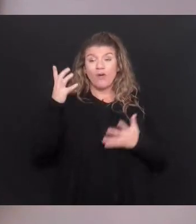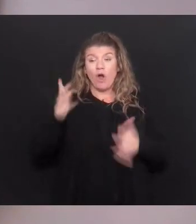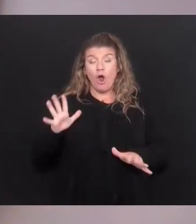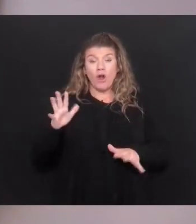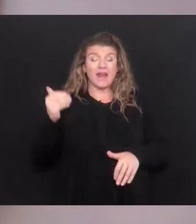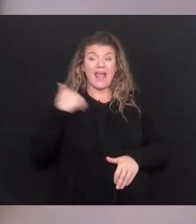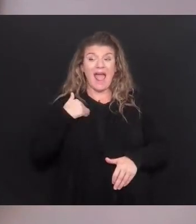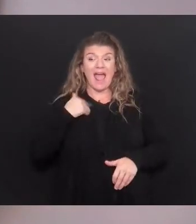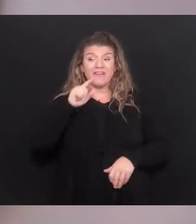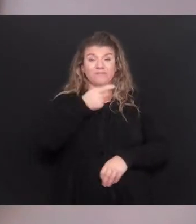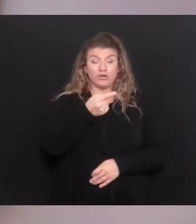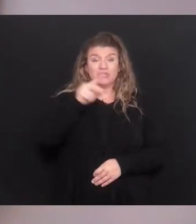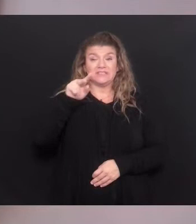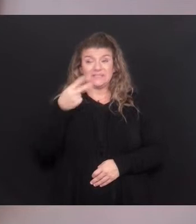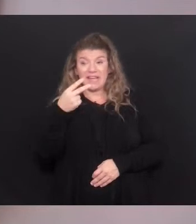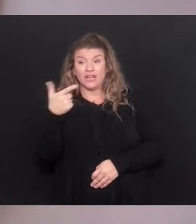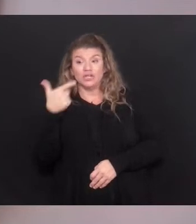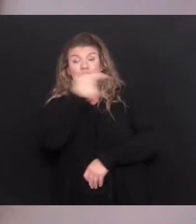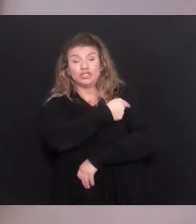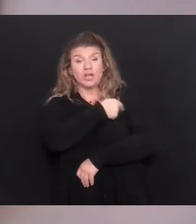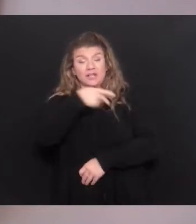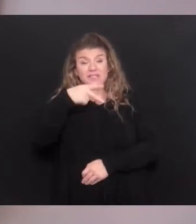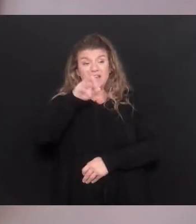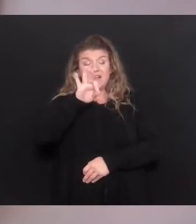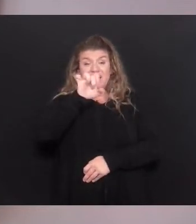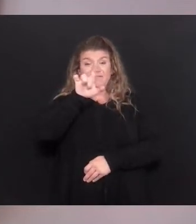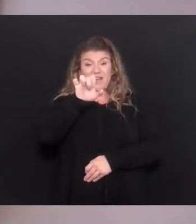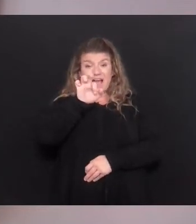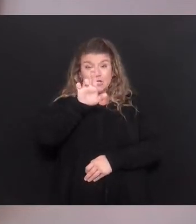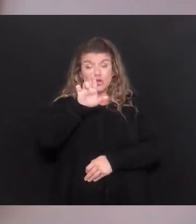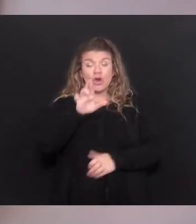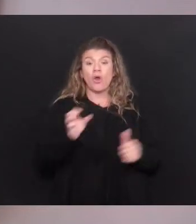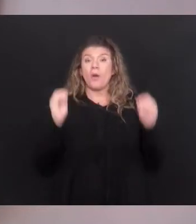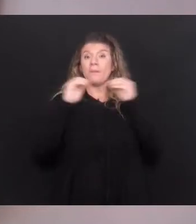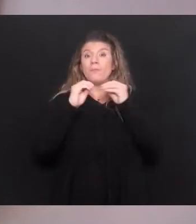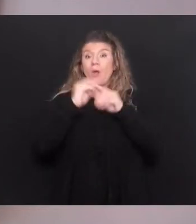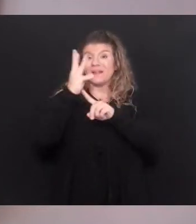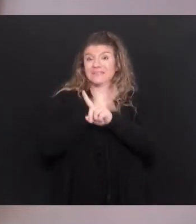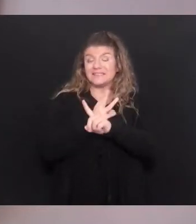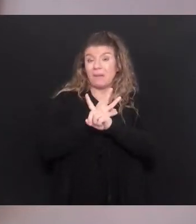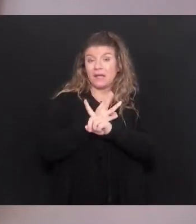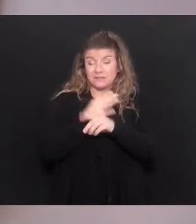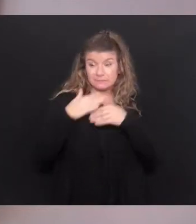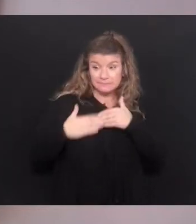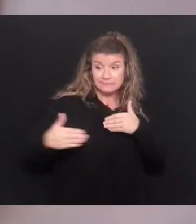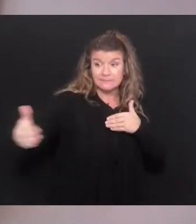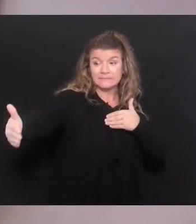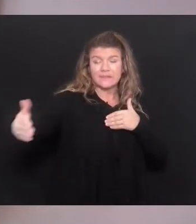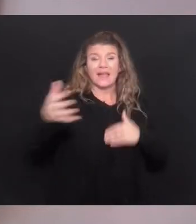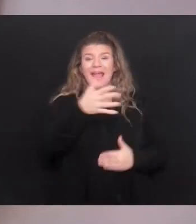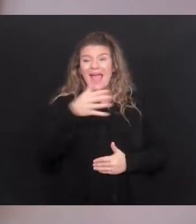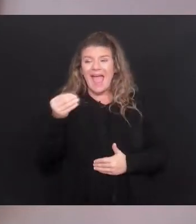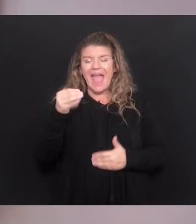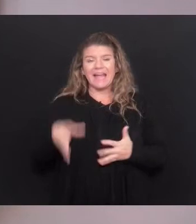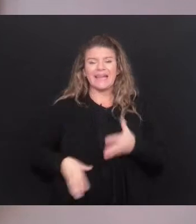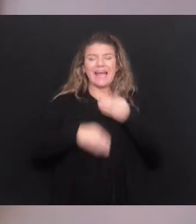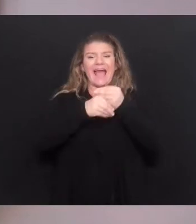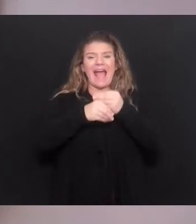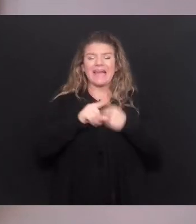with the first 2 doses of Pfizer vaccine greater than 6 months ago, and people at risk for